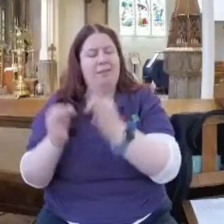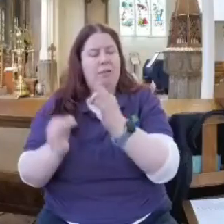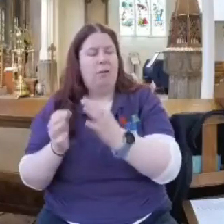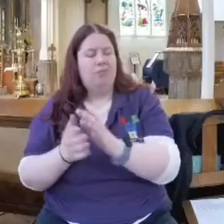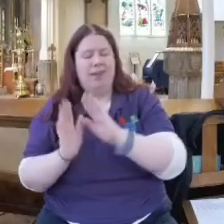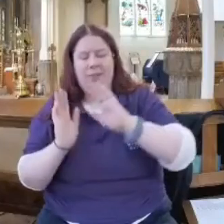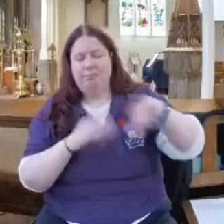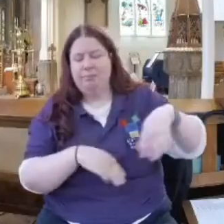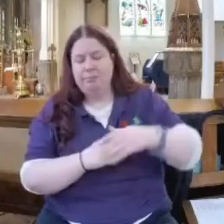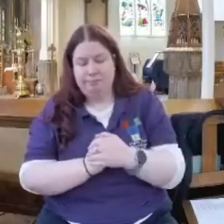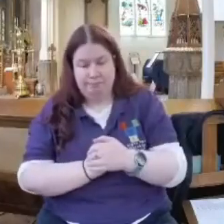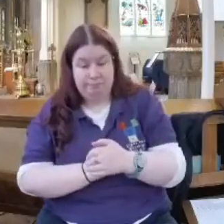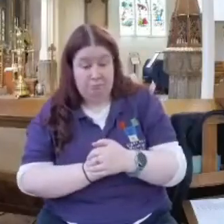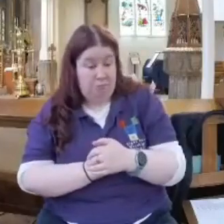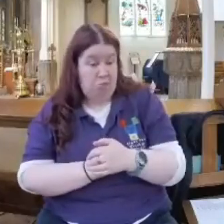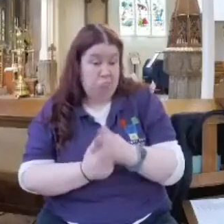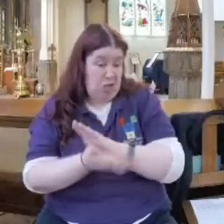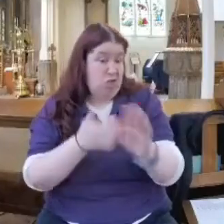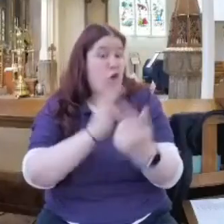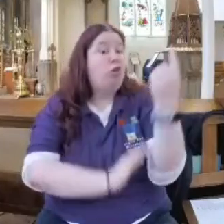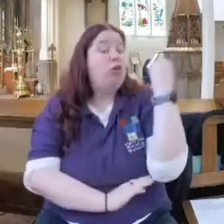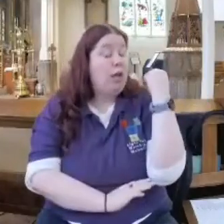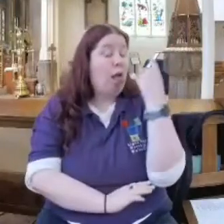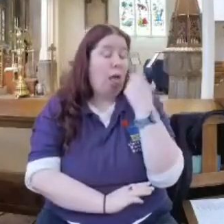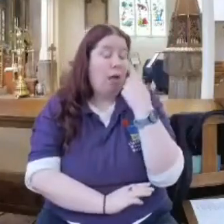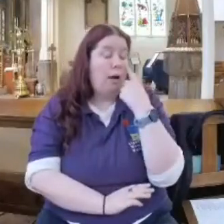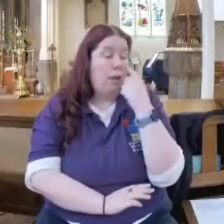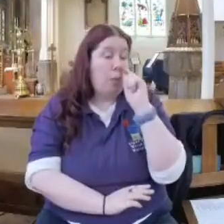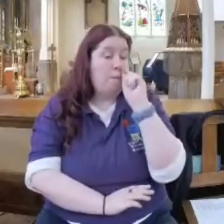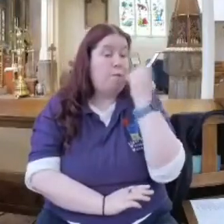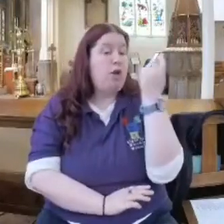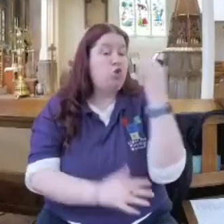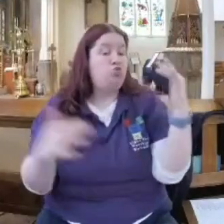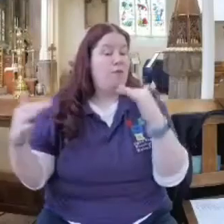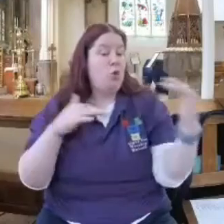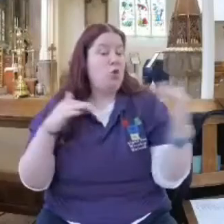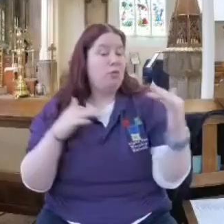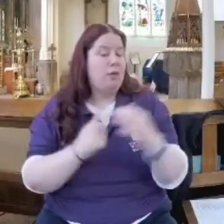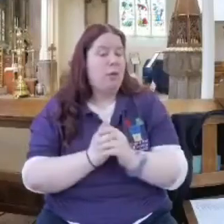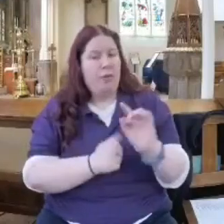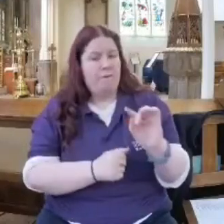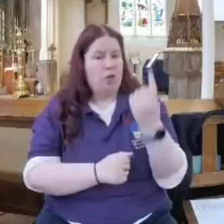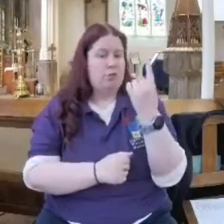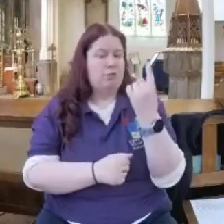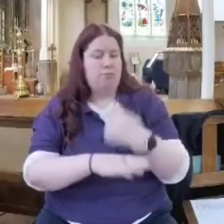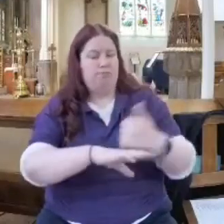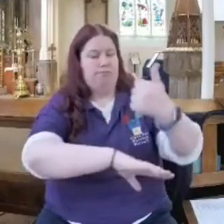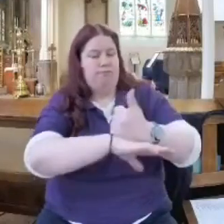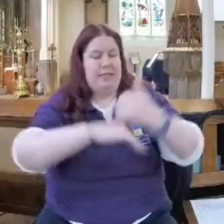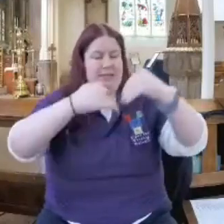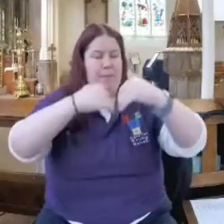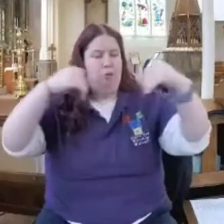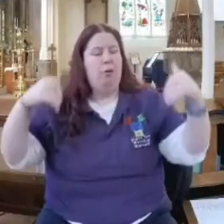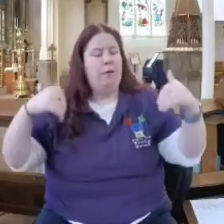them. And historically, we can look at the French Revolution. It was the first attempt to set up a secular